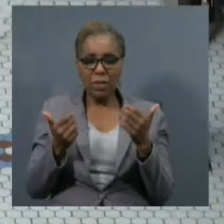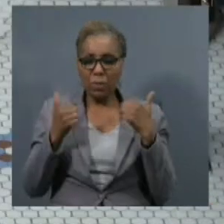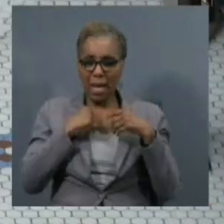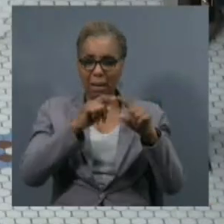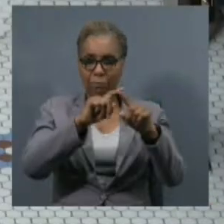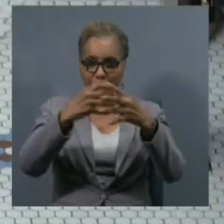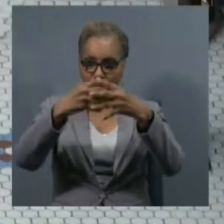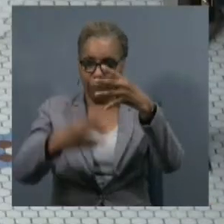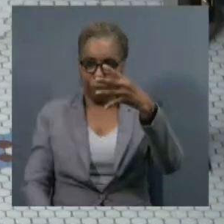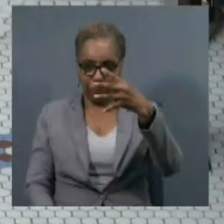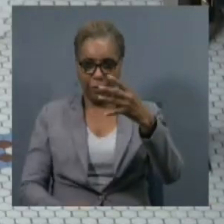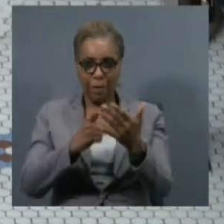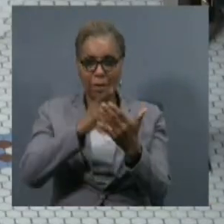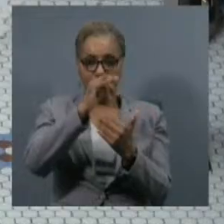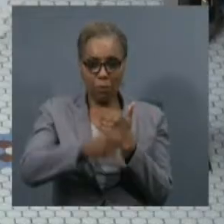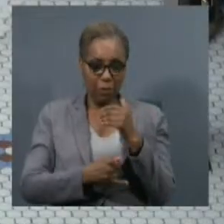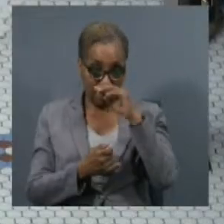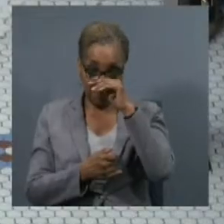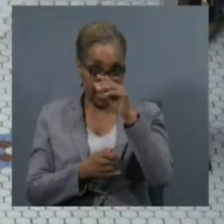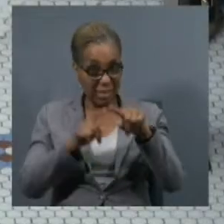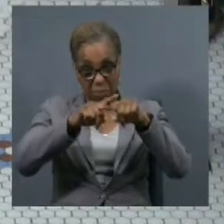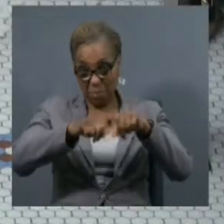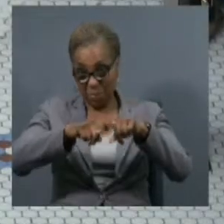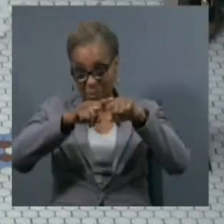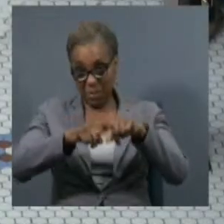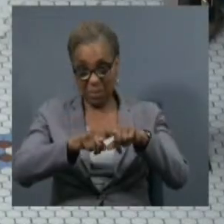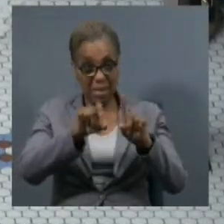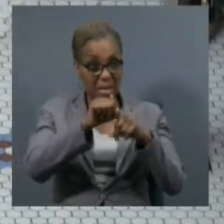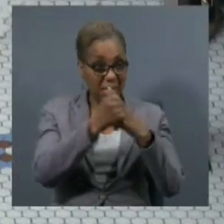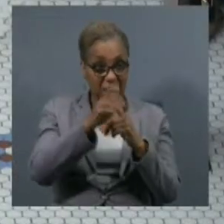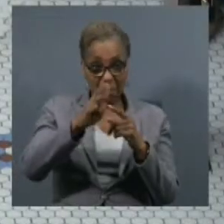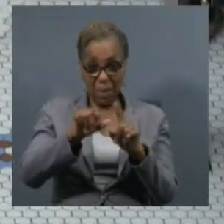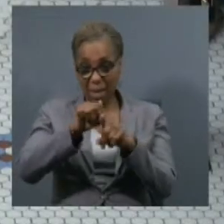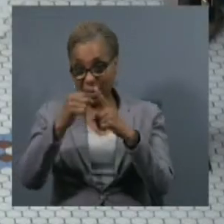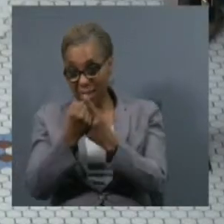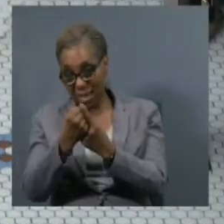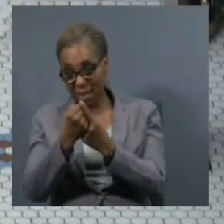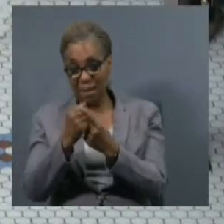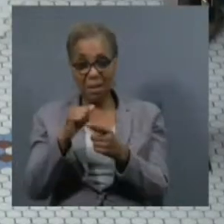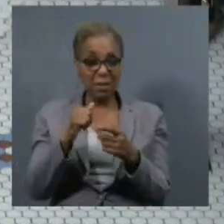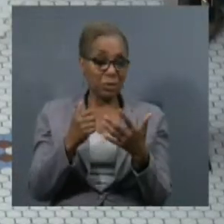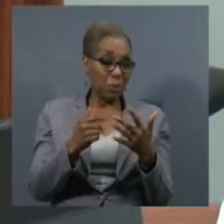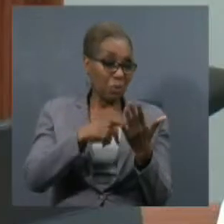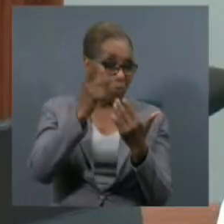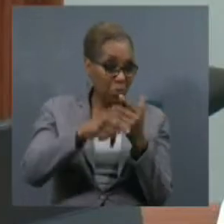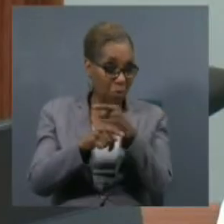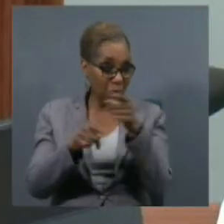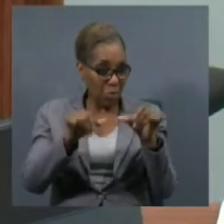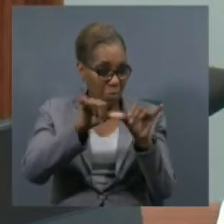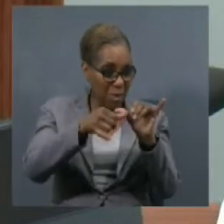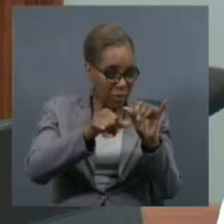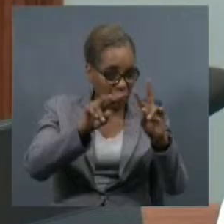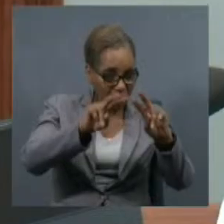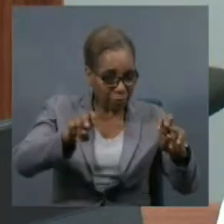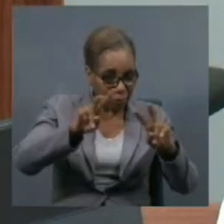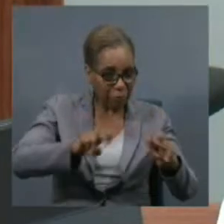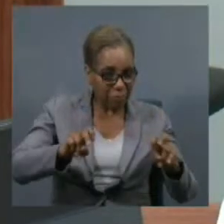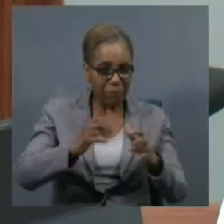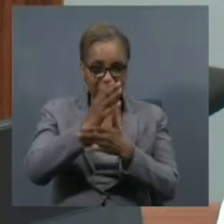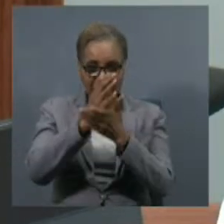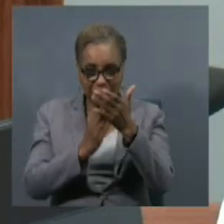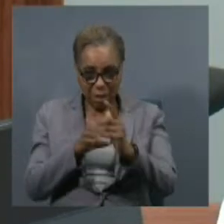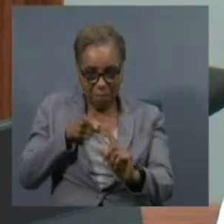different programs? Is it on a case-by-case basis for the programs that you're measuring, or is there some